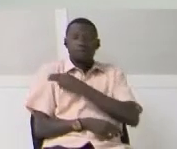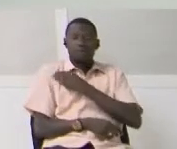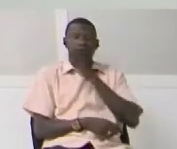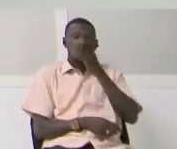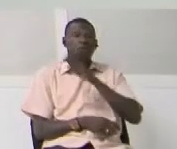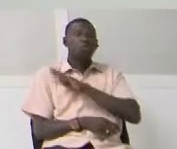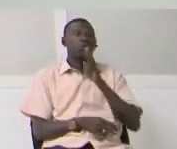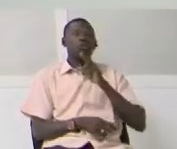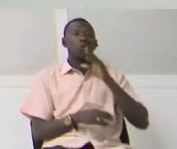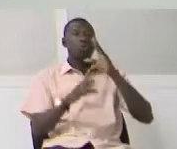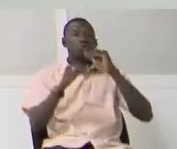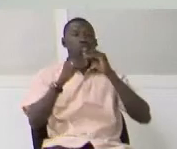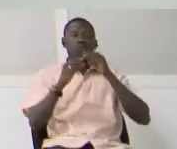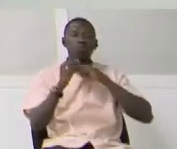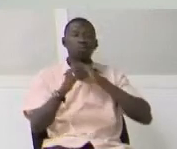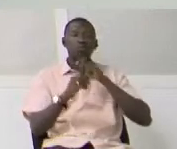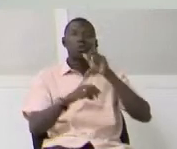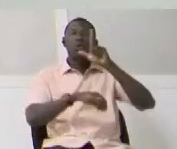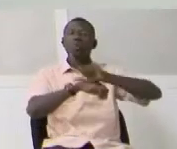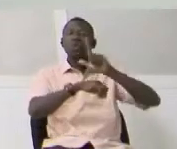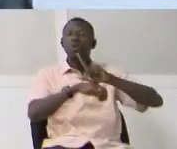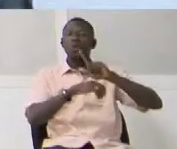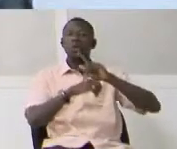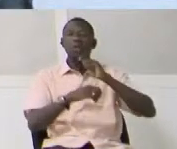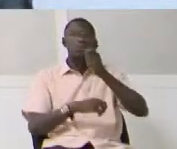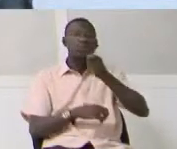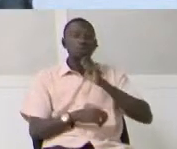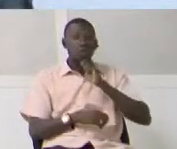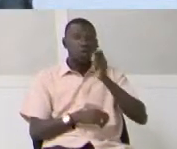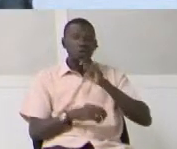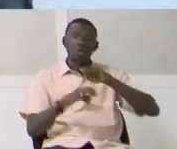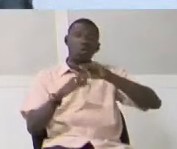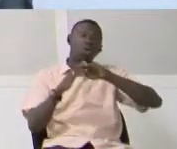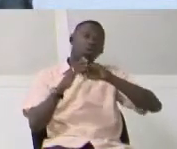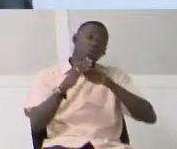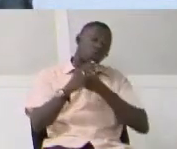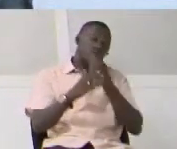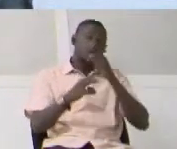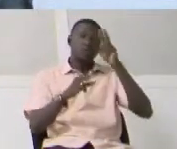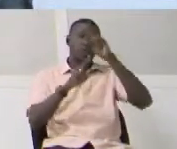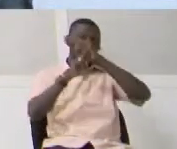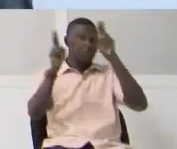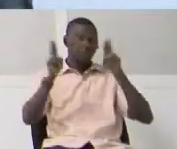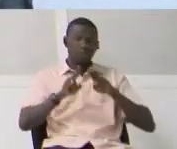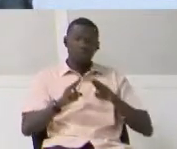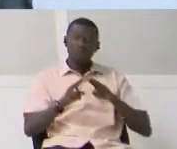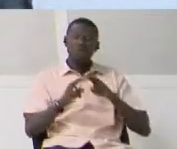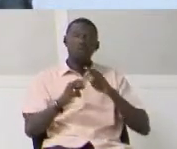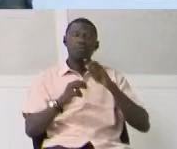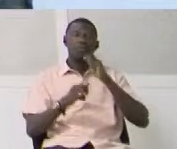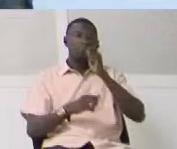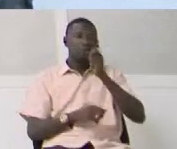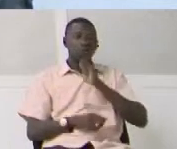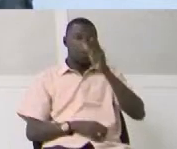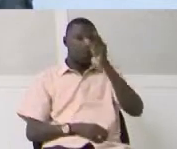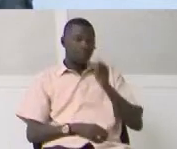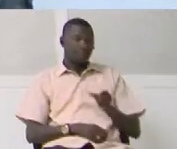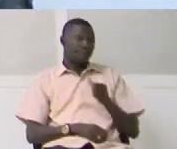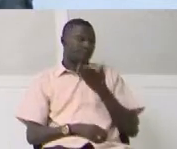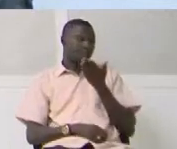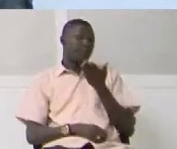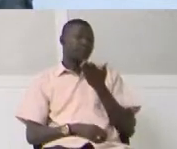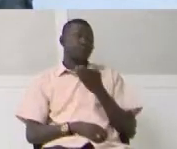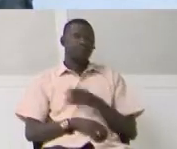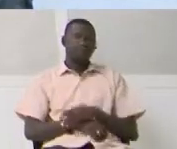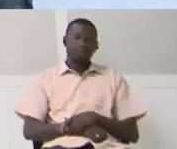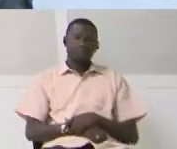speak to the local or international press. Waxon nga tamit niñ la titalé ci RVTH bi mu am ku ñew ci yow ne